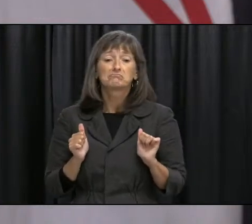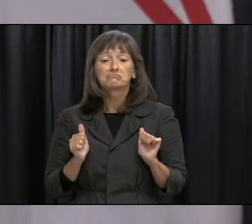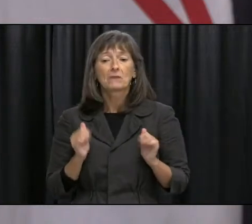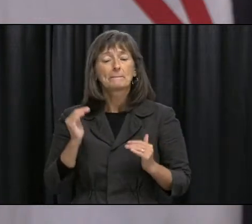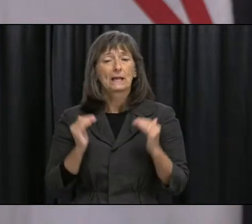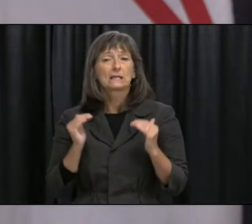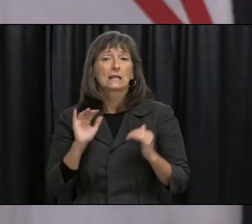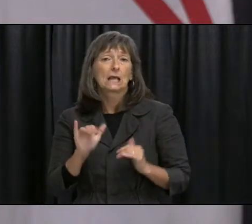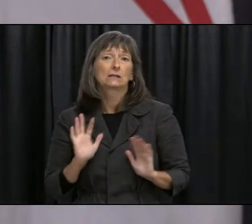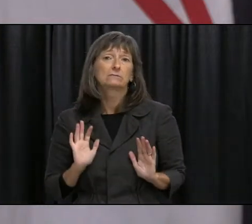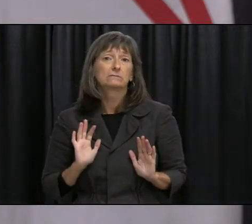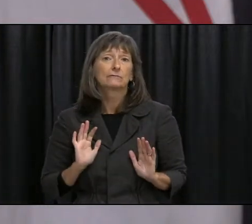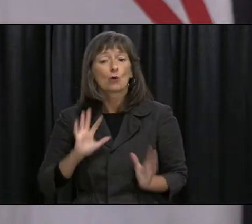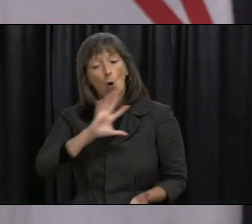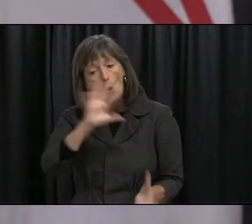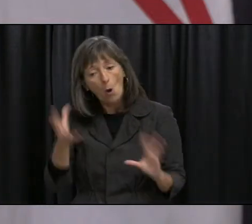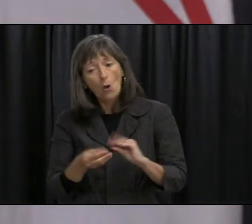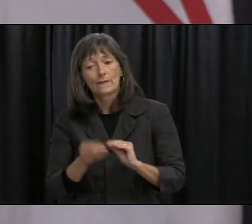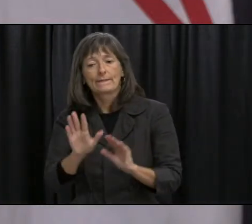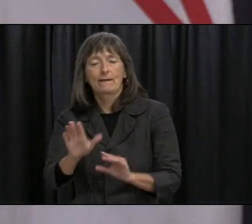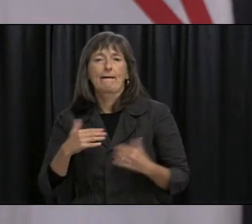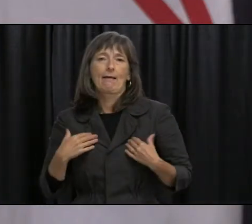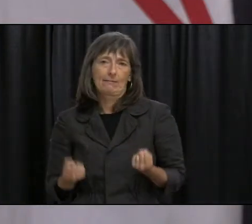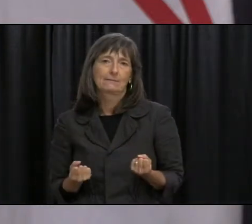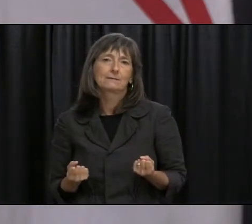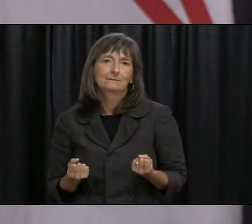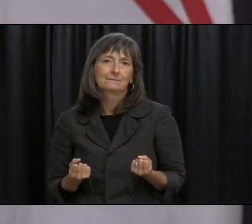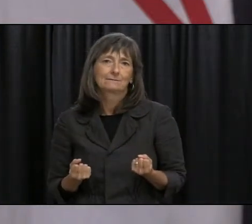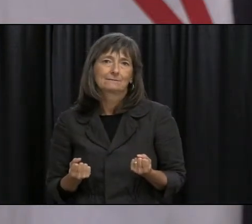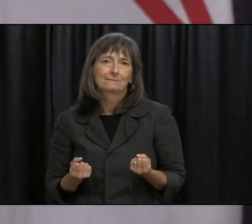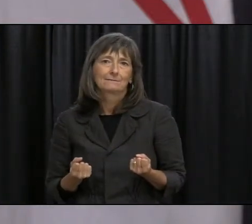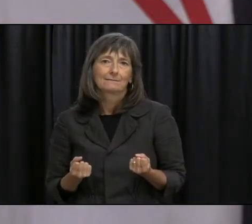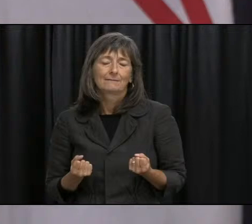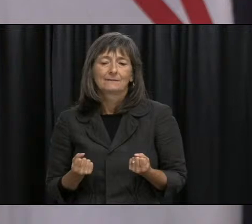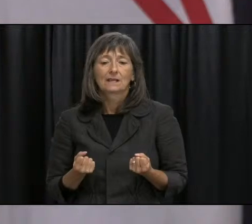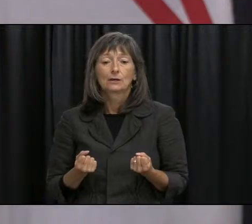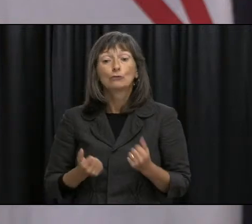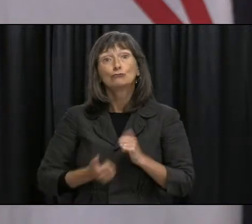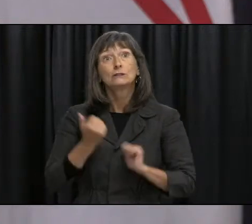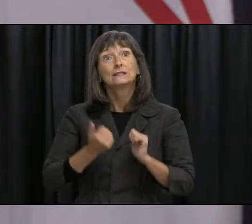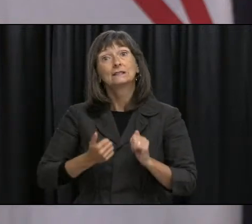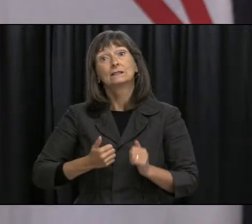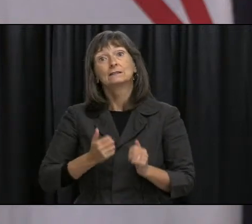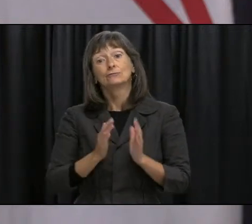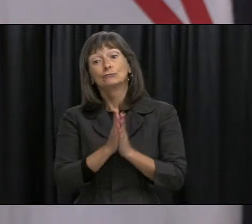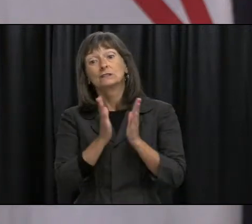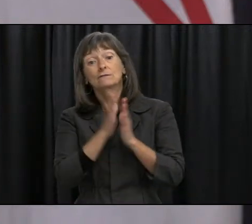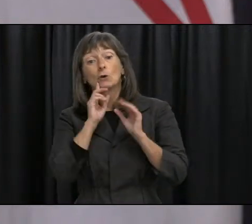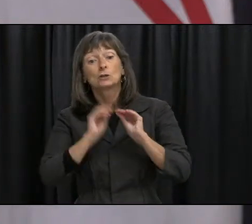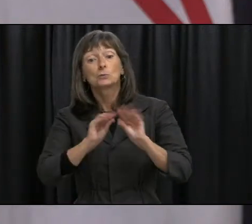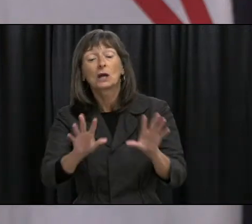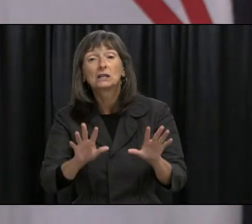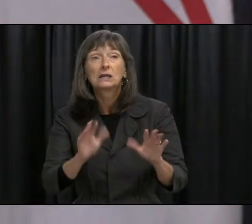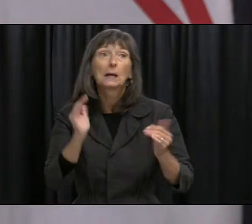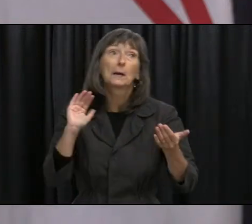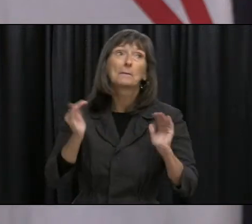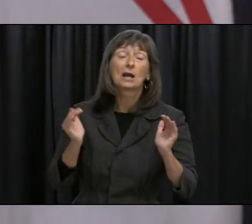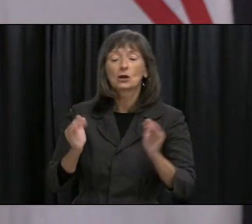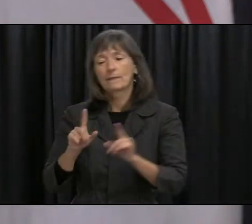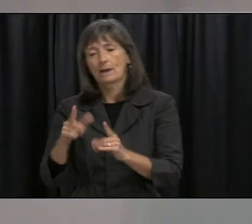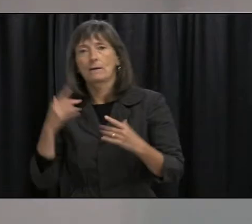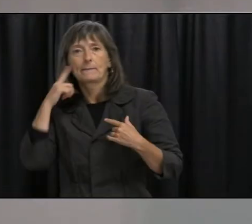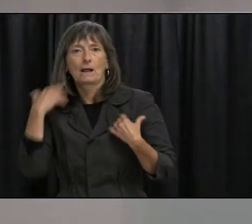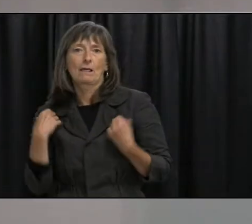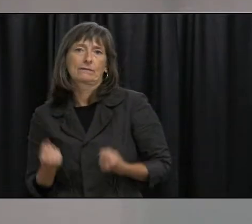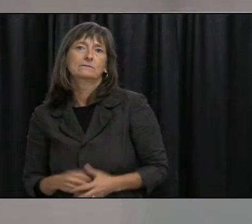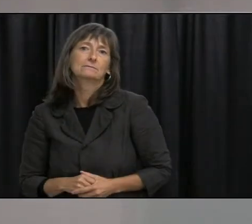that balance the overall health of the person and not just what's the risk of the disease spread. Thank